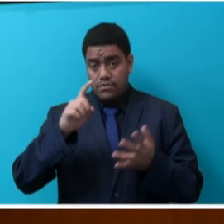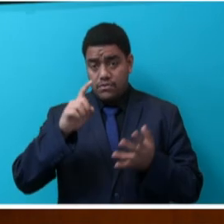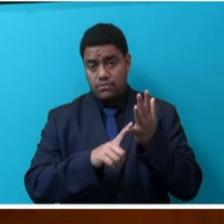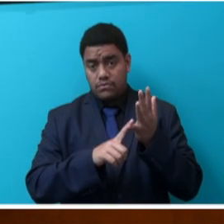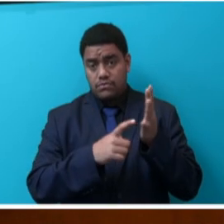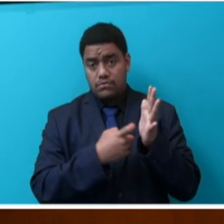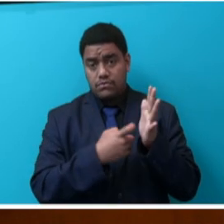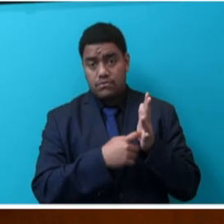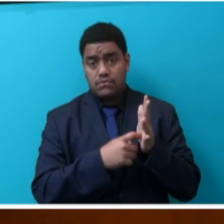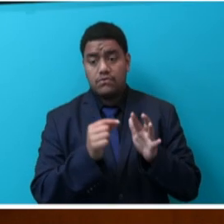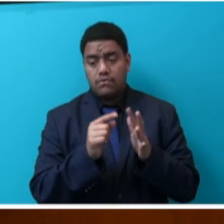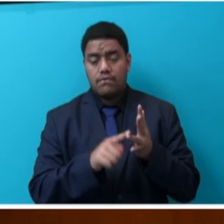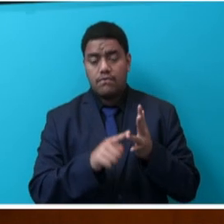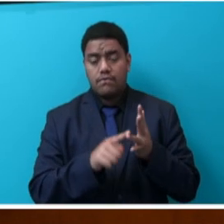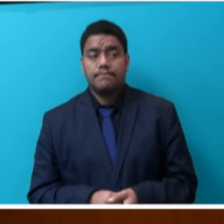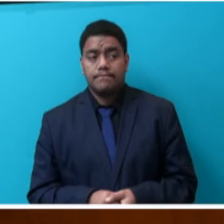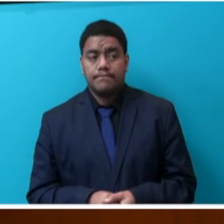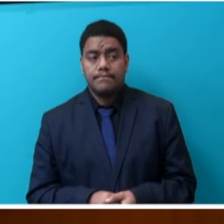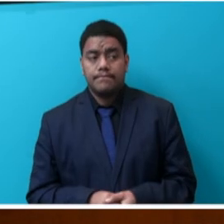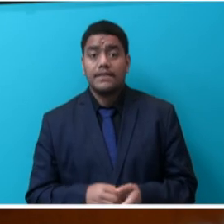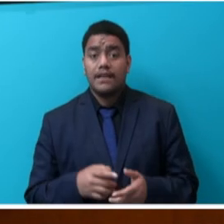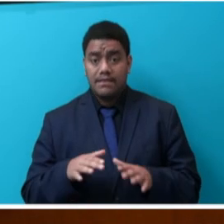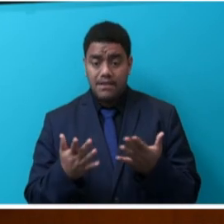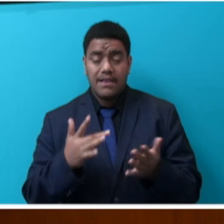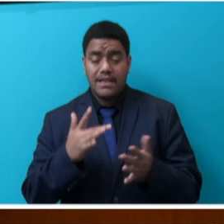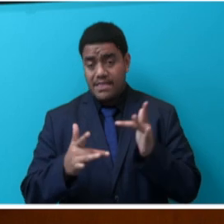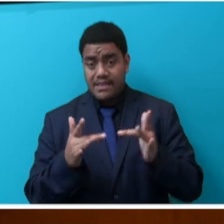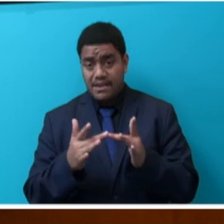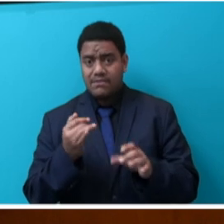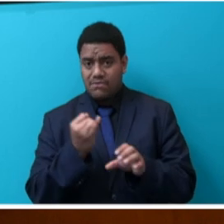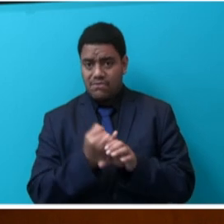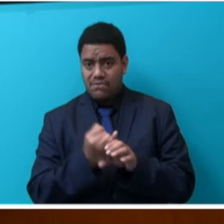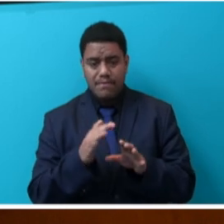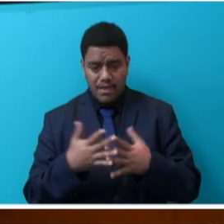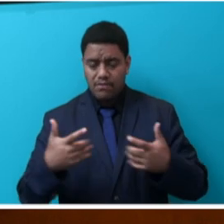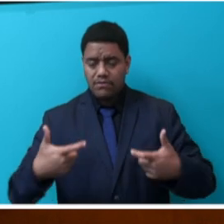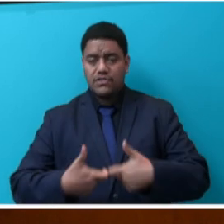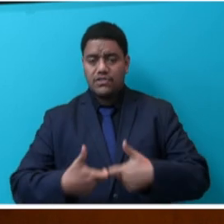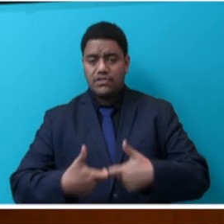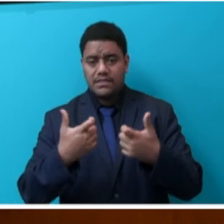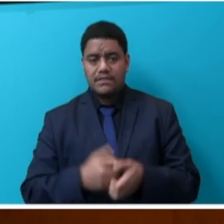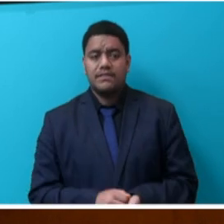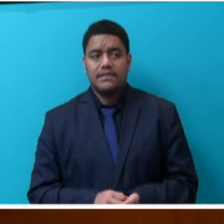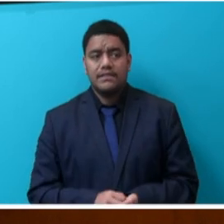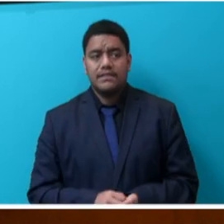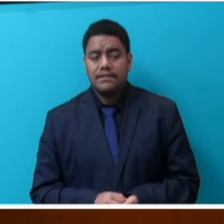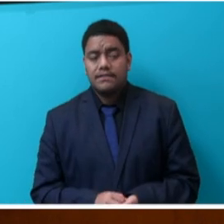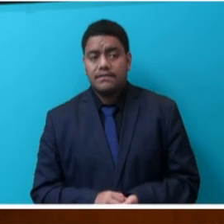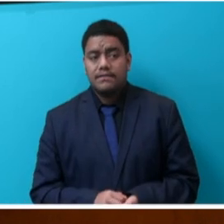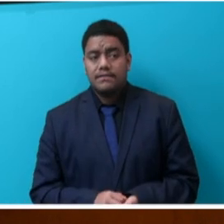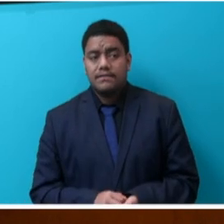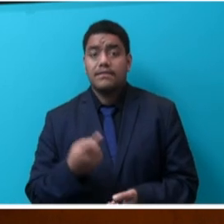It further underscores our recognition that cybercrime is a transnational challenge that demands a coordinated